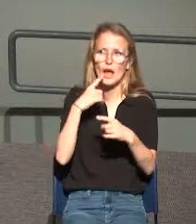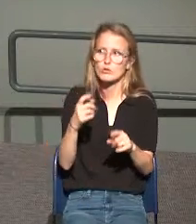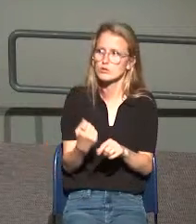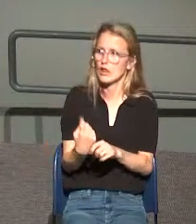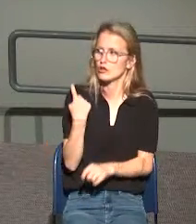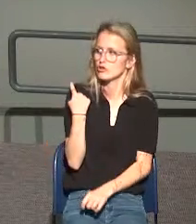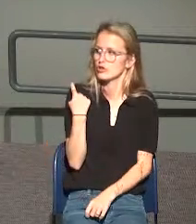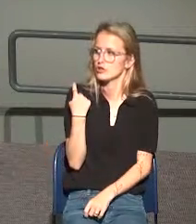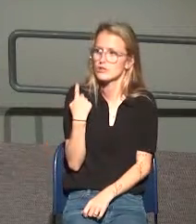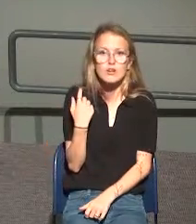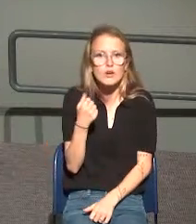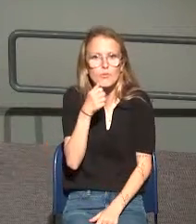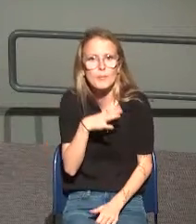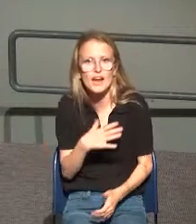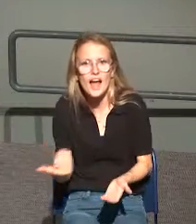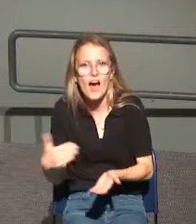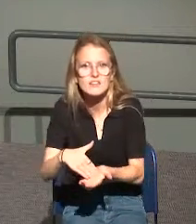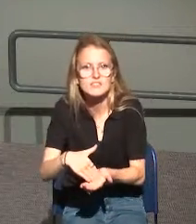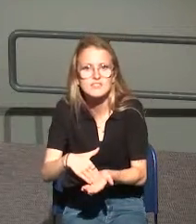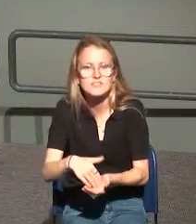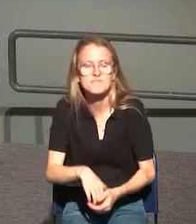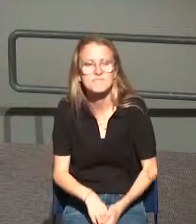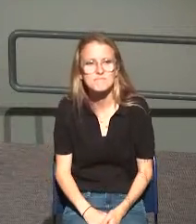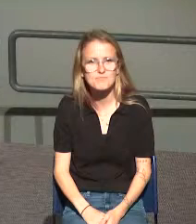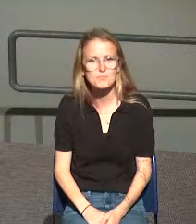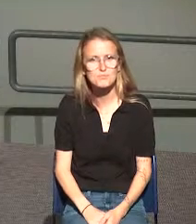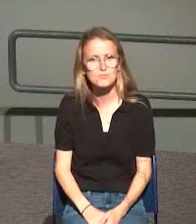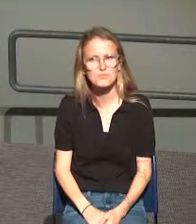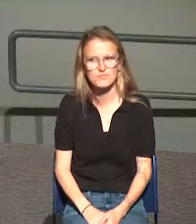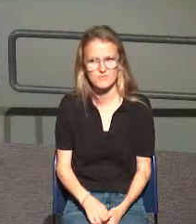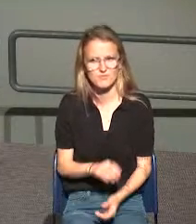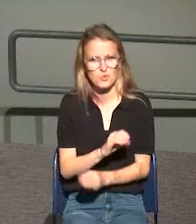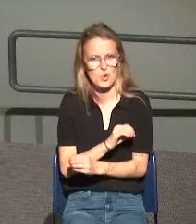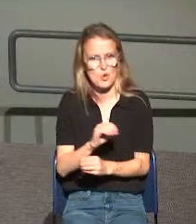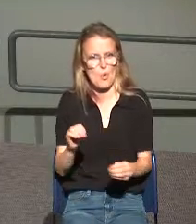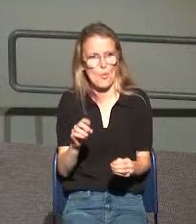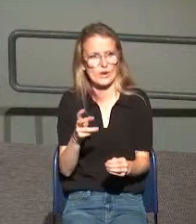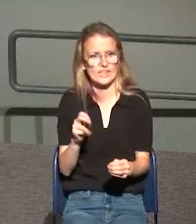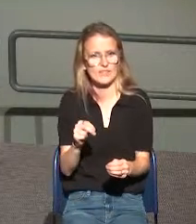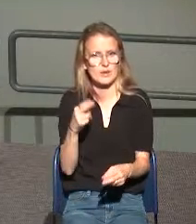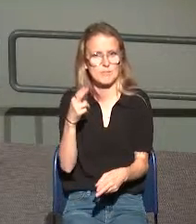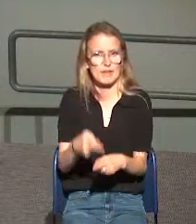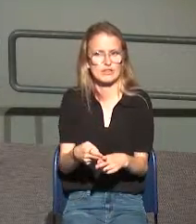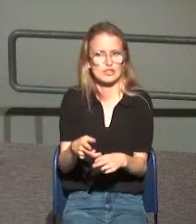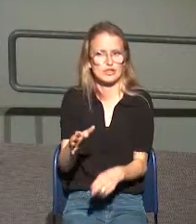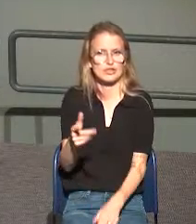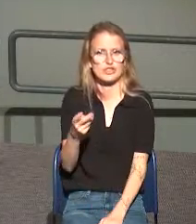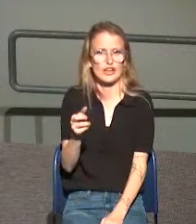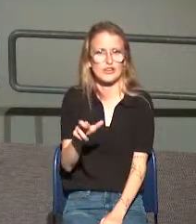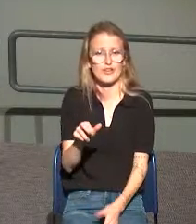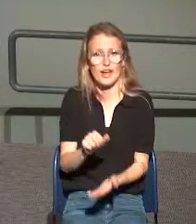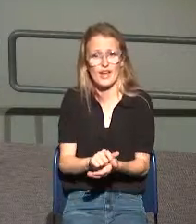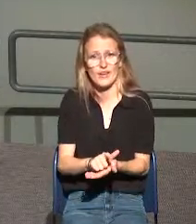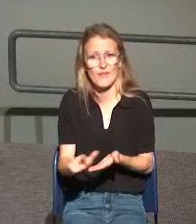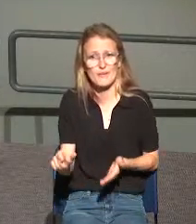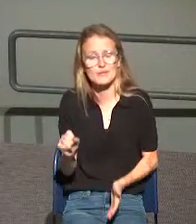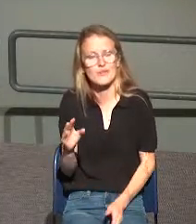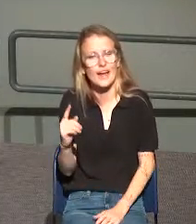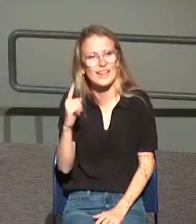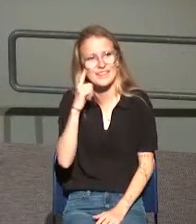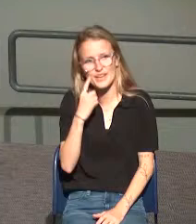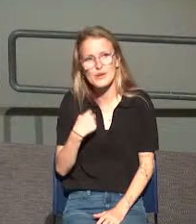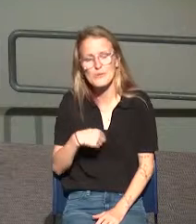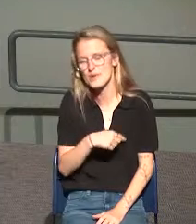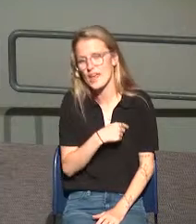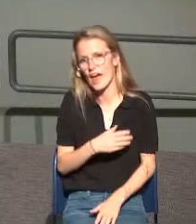now. It's another woman. And nobody even mentioned her gender at all. So I think we've made a